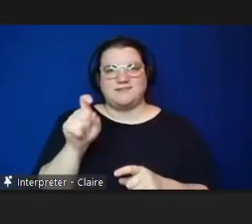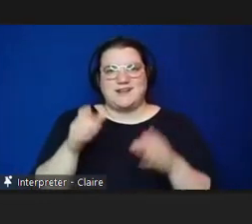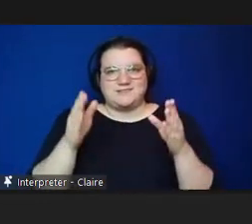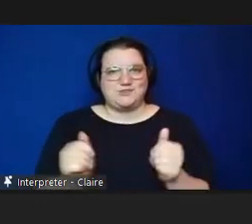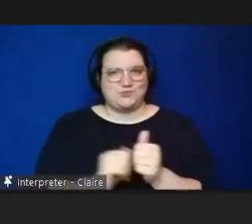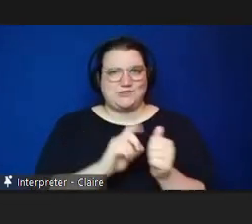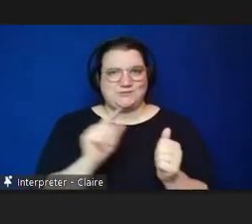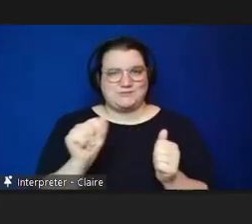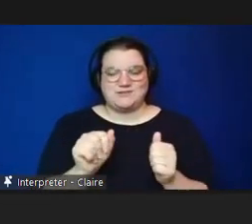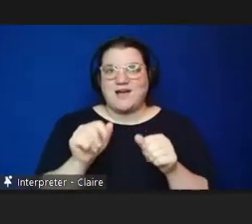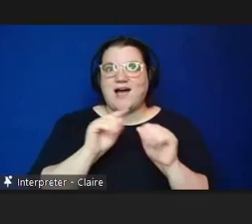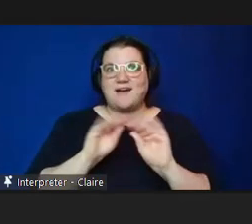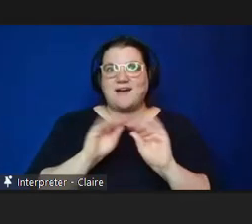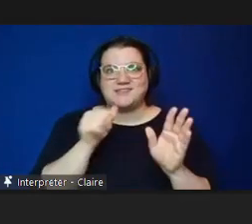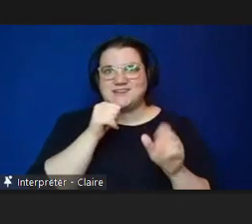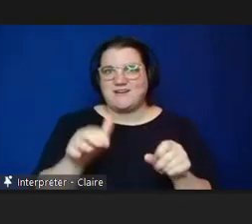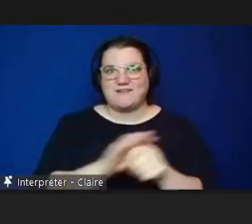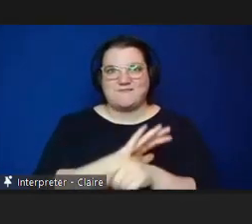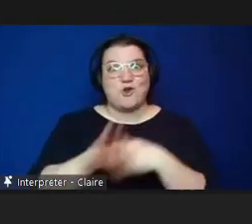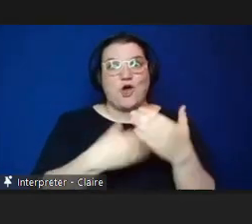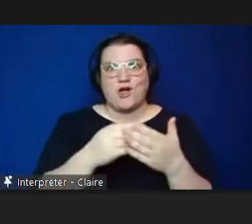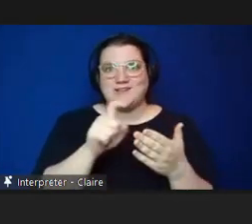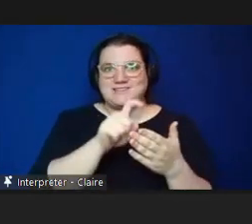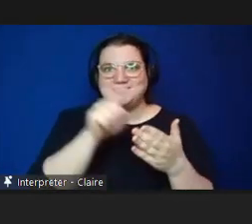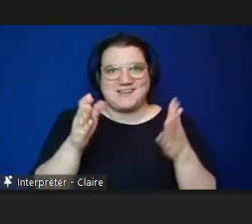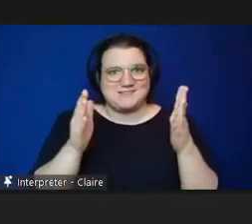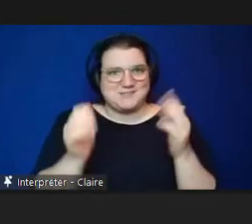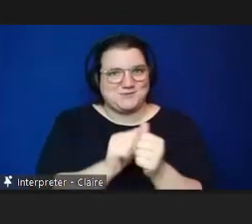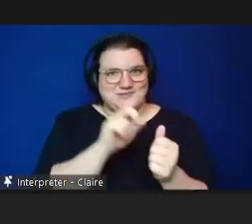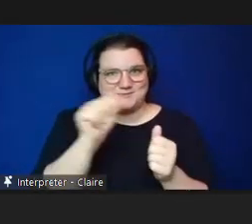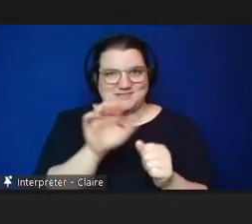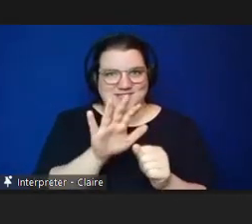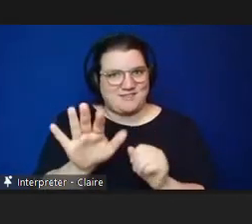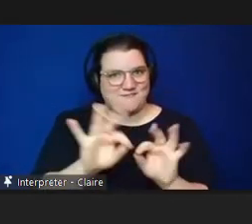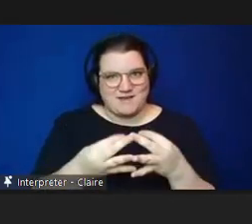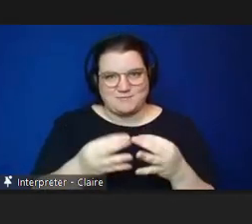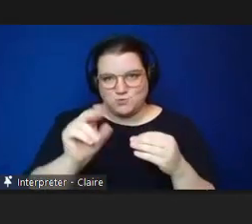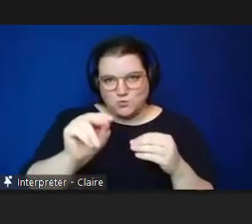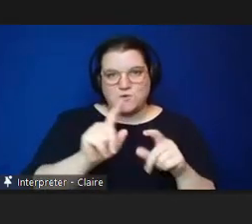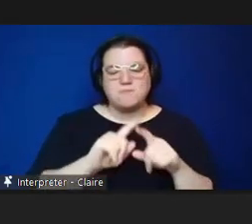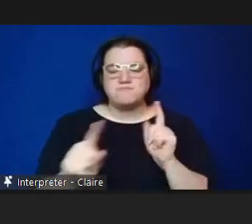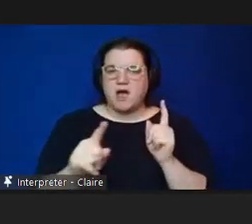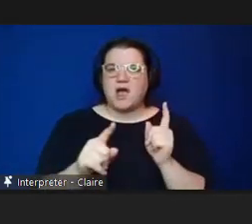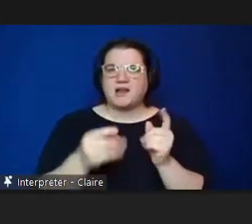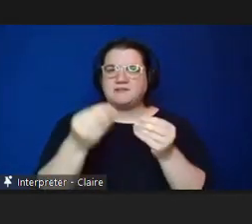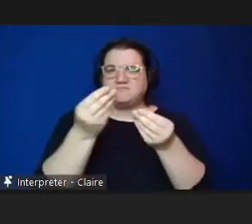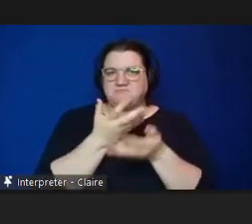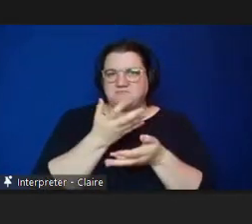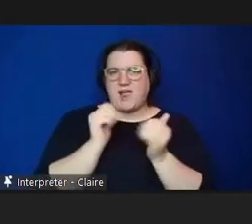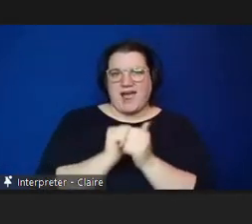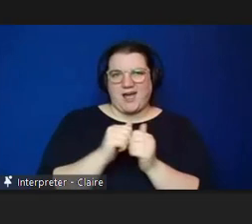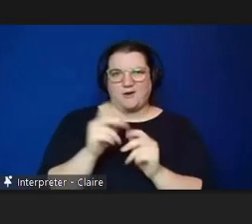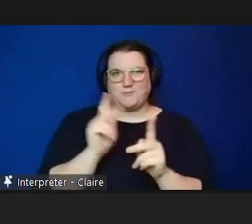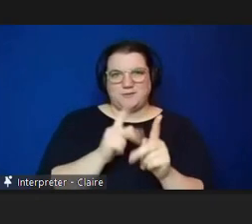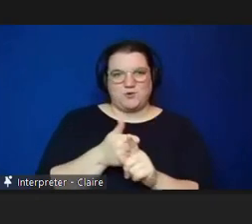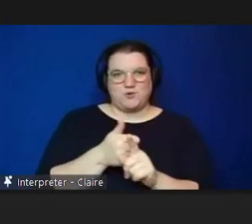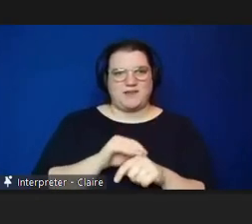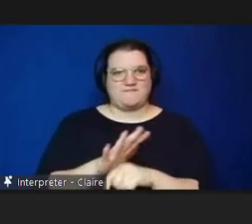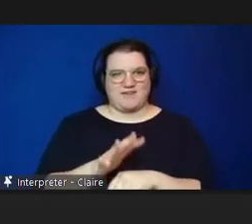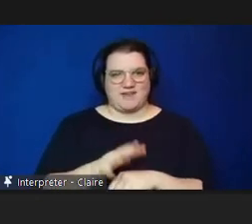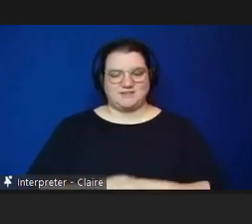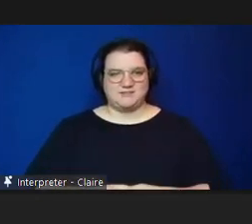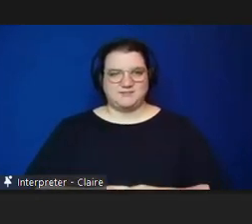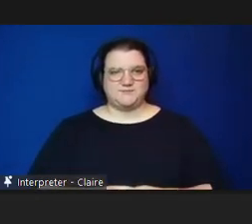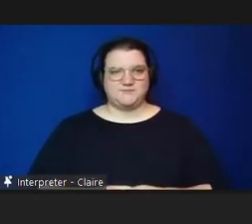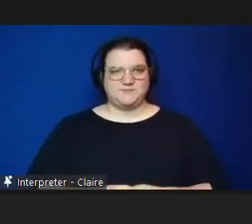all Texans with disabilities and their families, but it definitely gave us insight into how people were being affected. I've broken